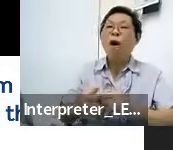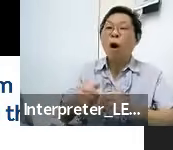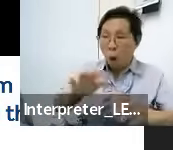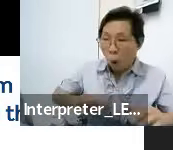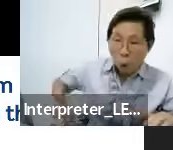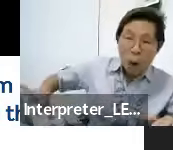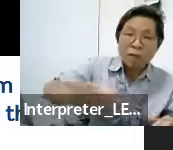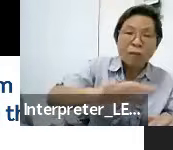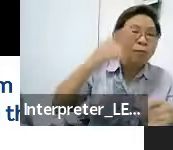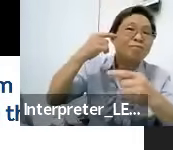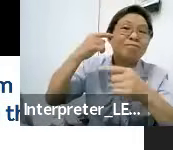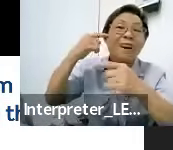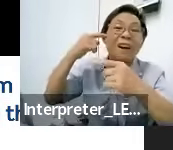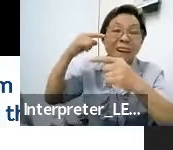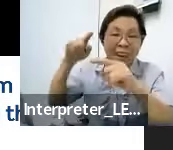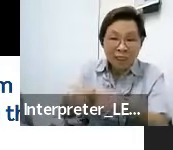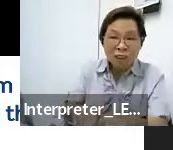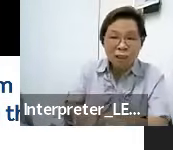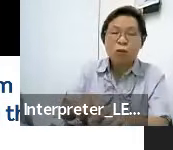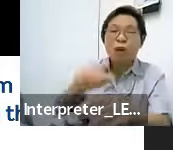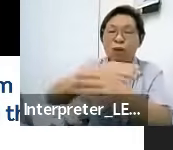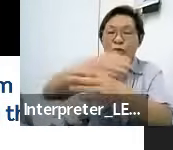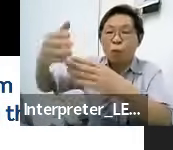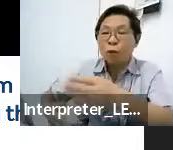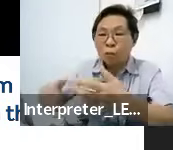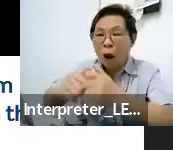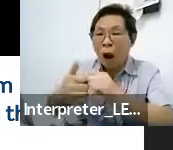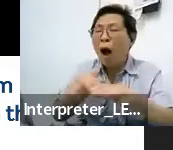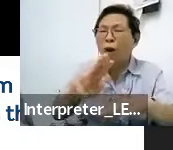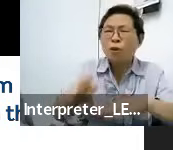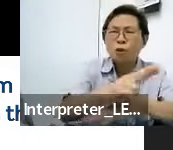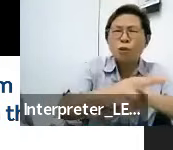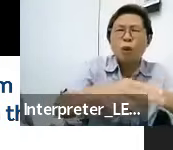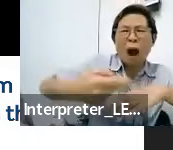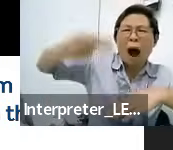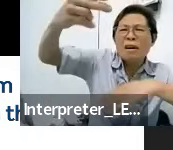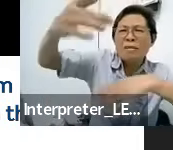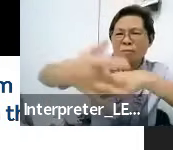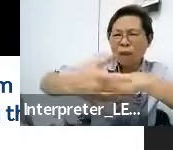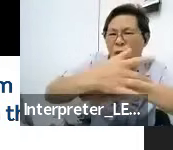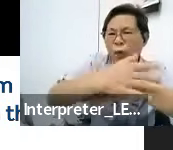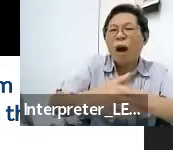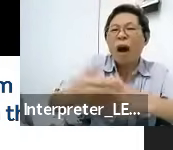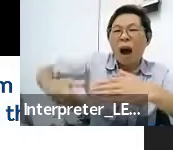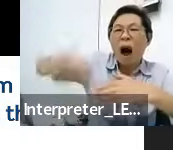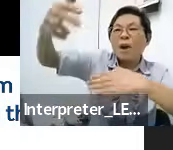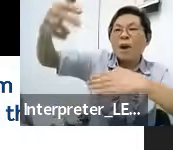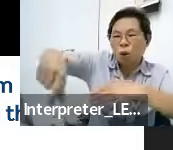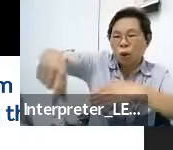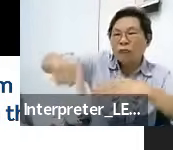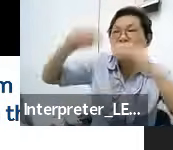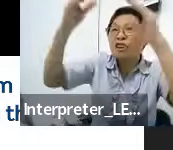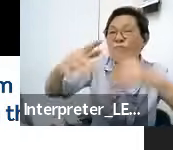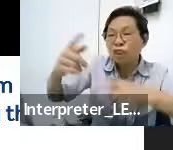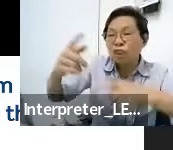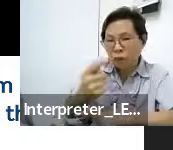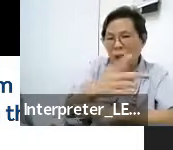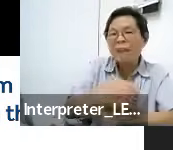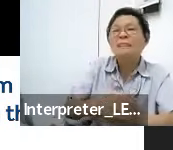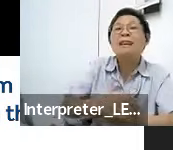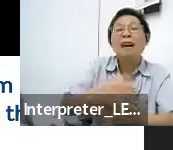region, and how to use it with high quality technology, high quality teacher training, and also the resources which we need for